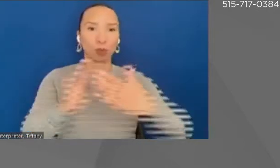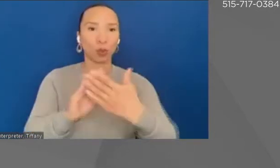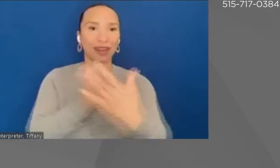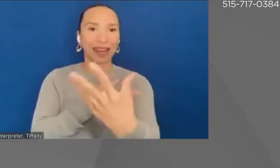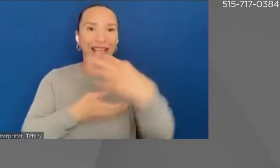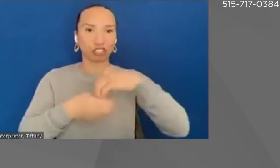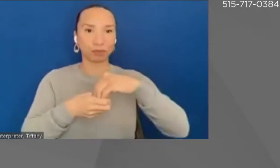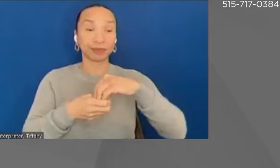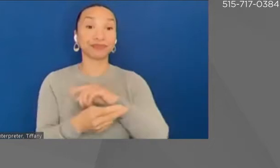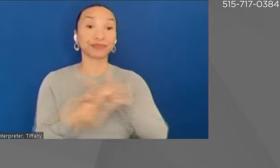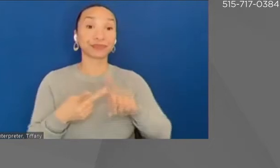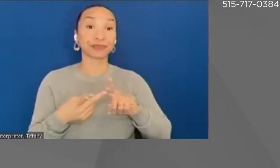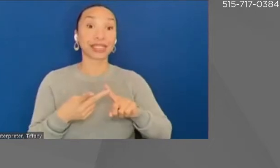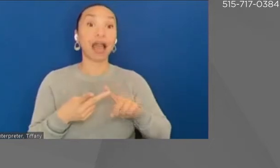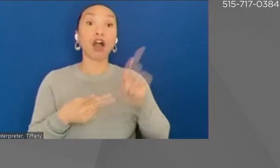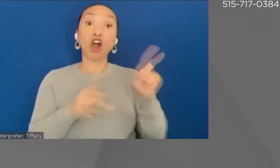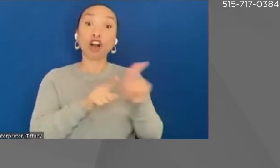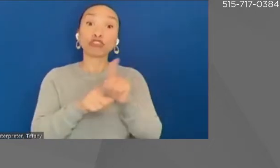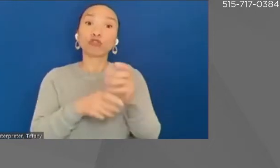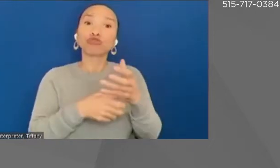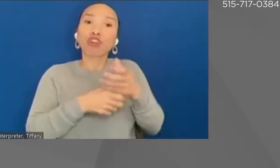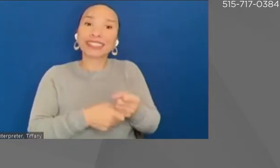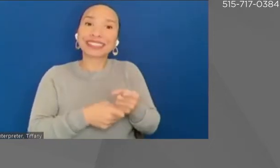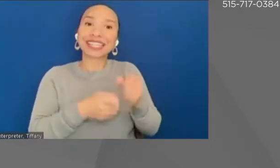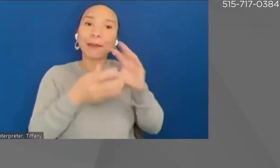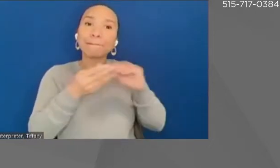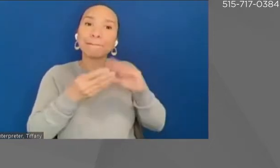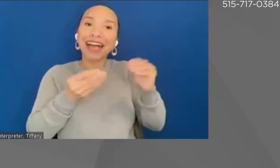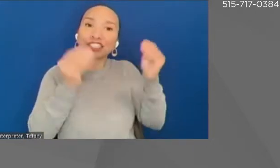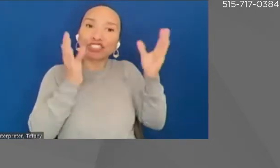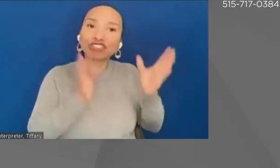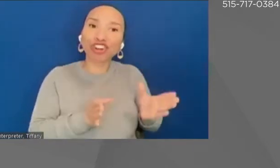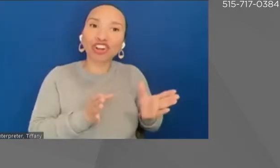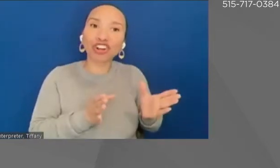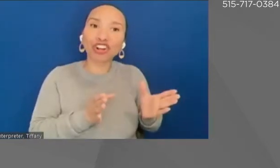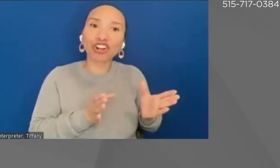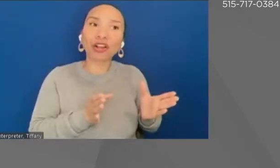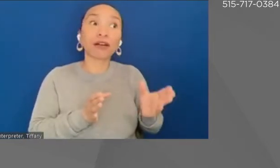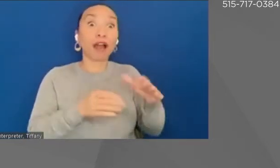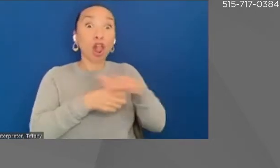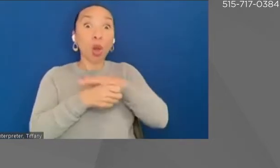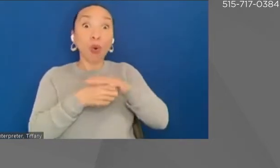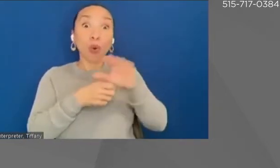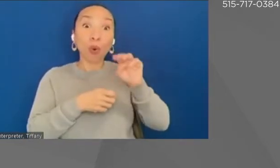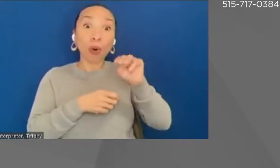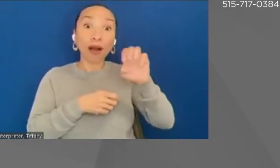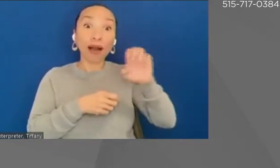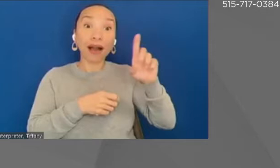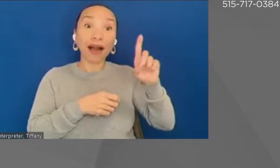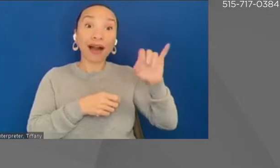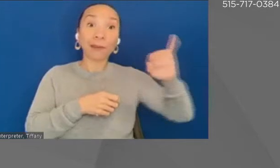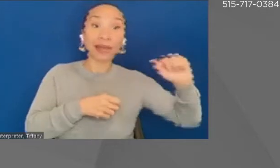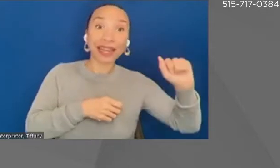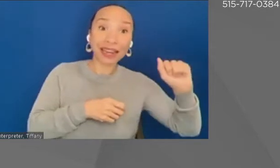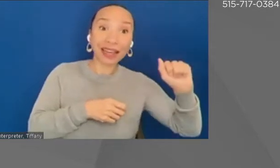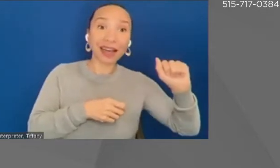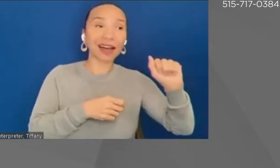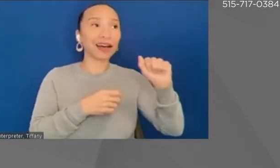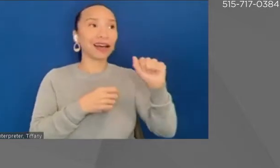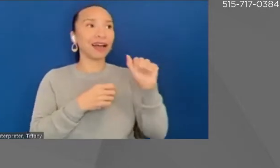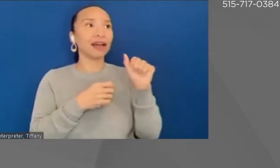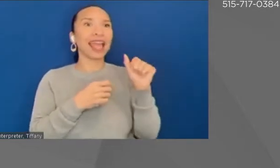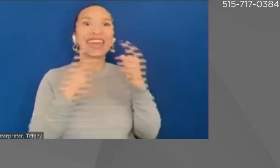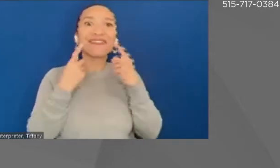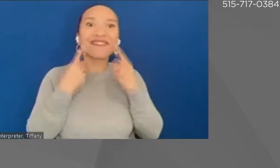trusted messengers, so community leaders, local leaders, don't forget local media, they're effective way of making sure